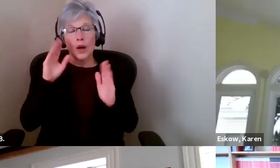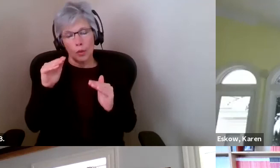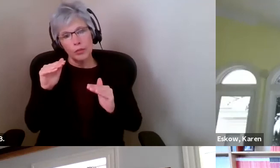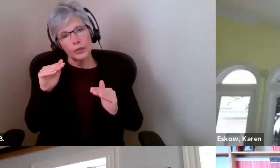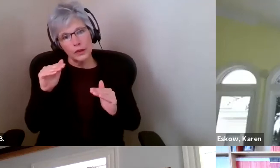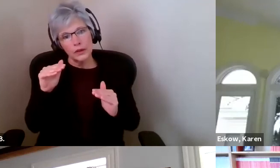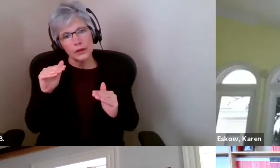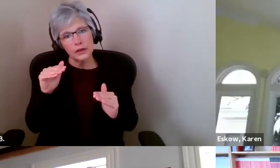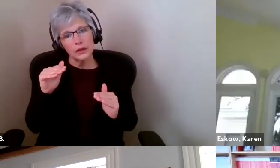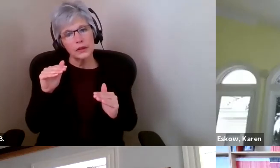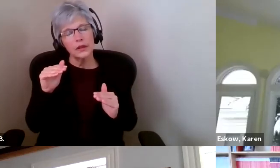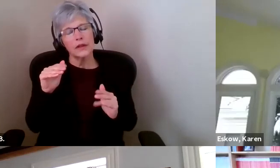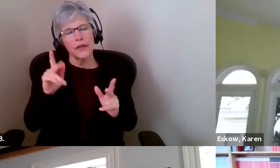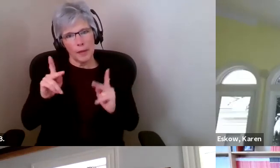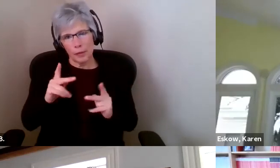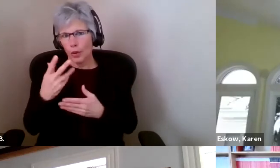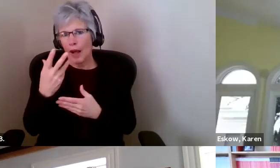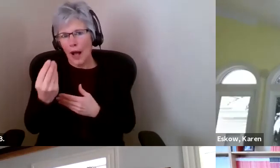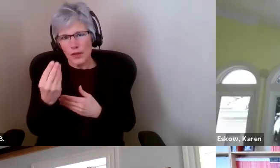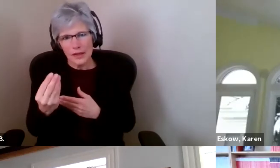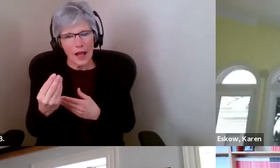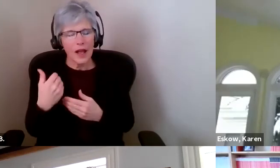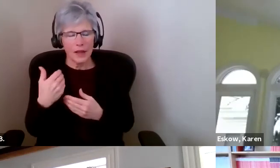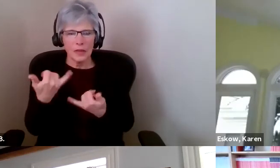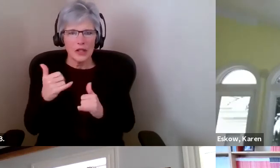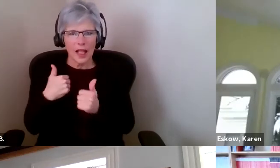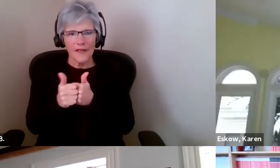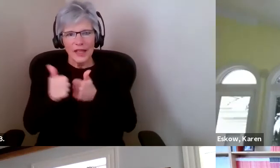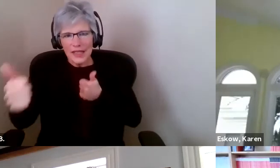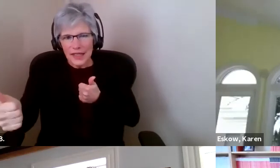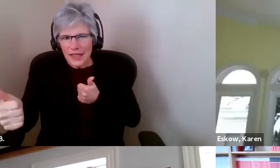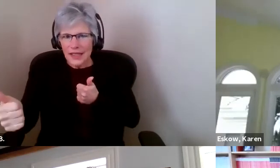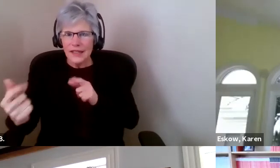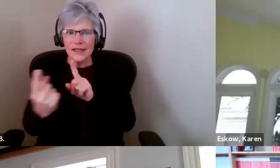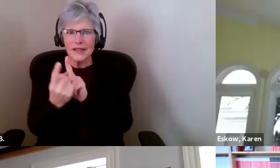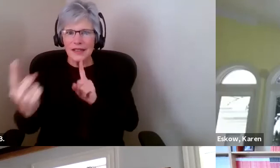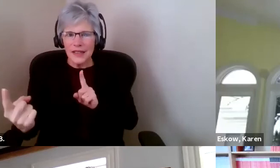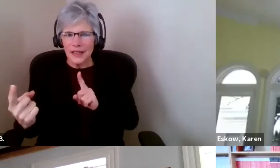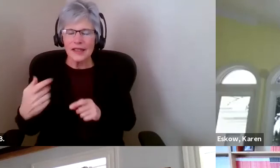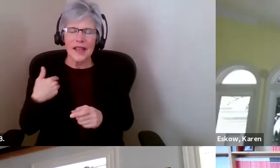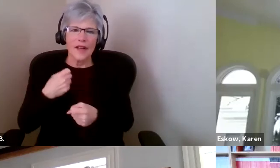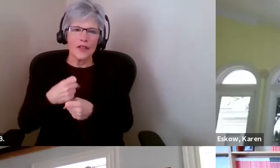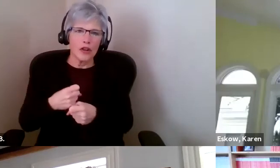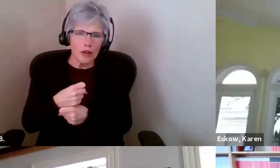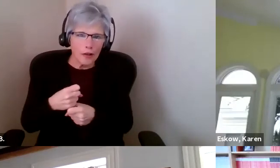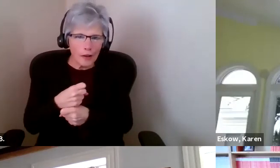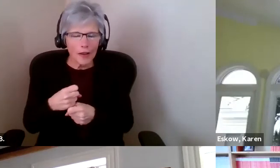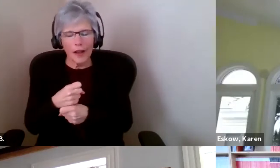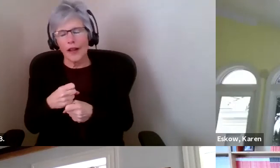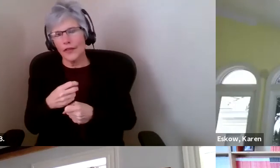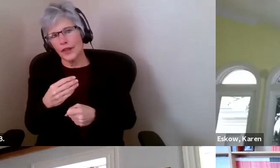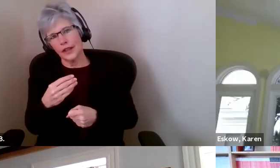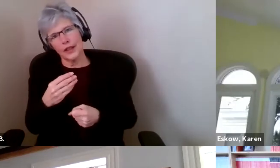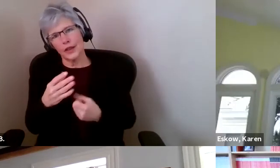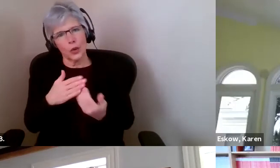have their distance, lunches, coffees, whatever, so they can socialize, have their masks off while they do that, of course, and be